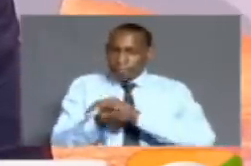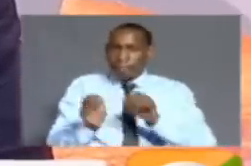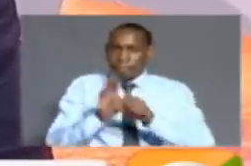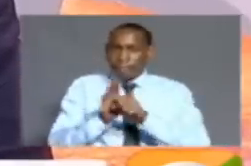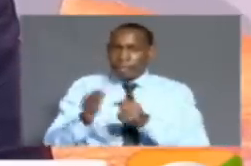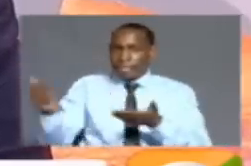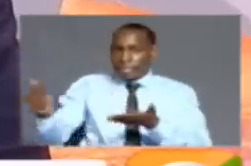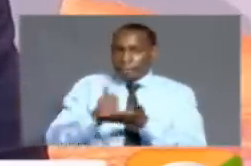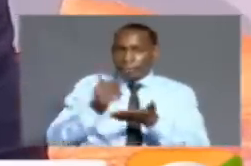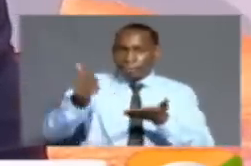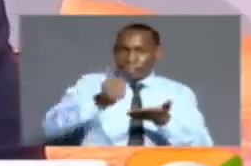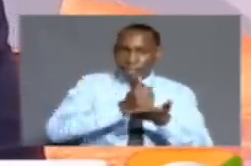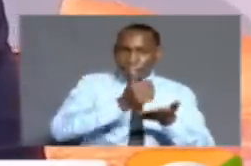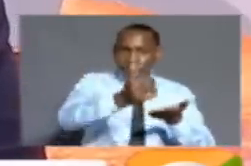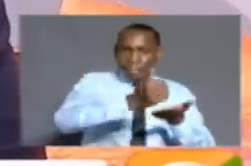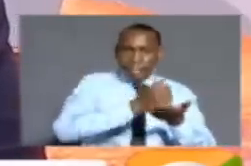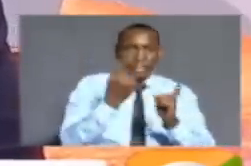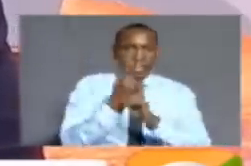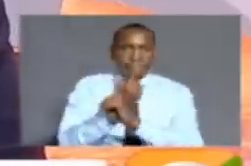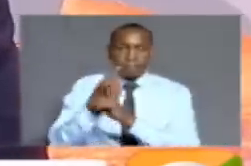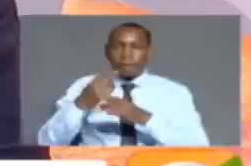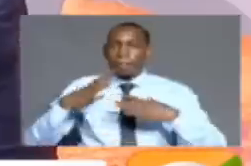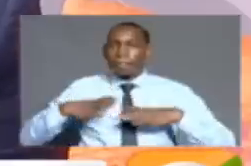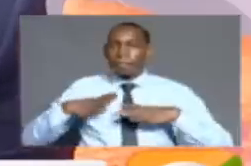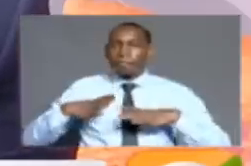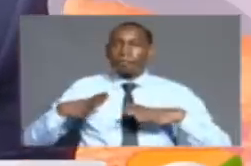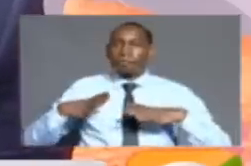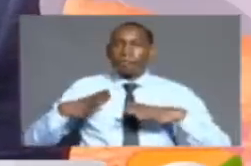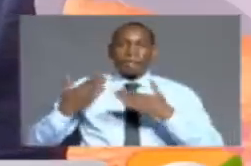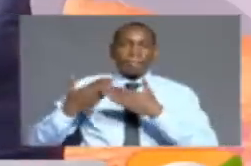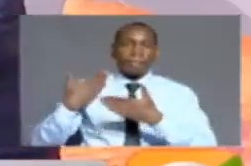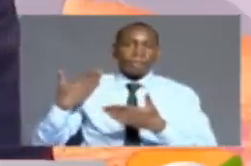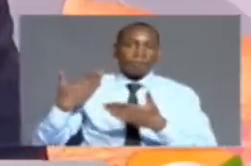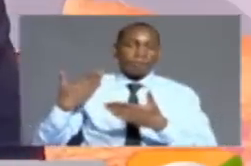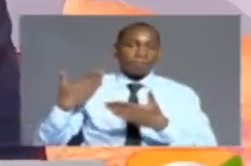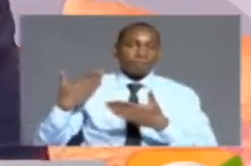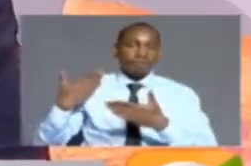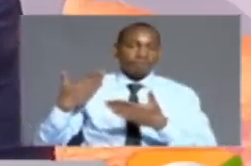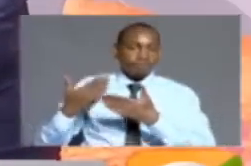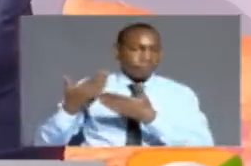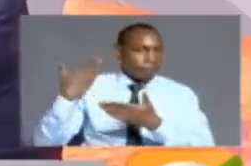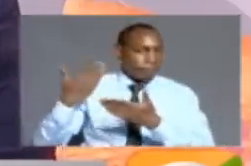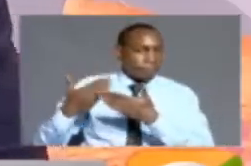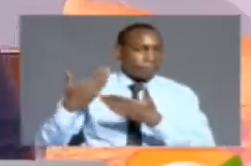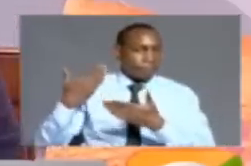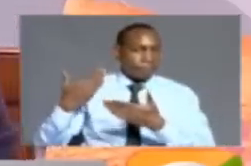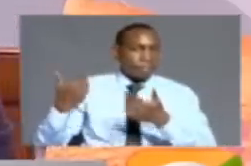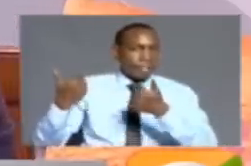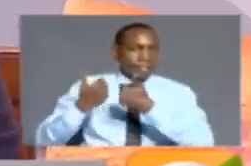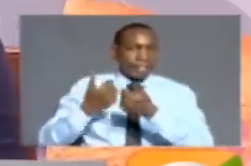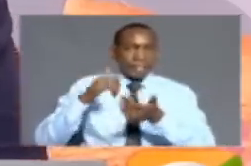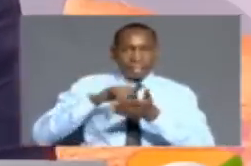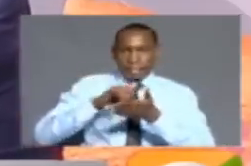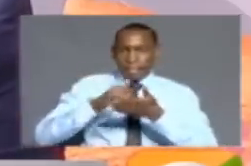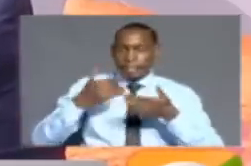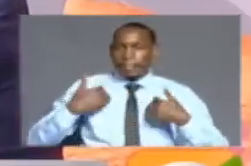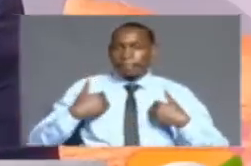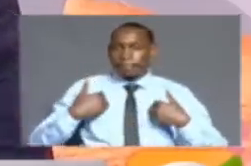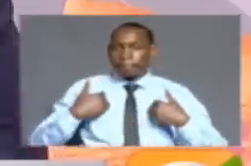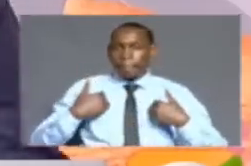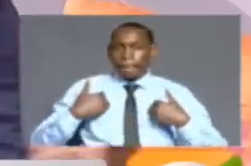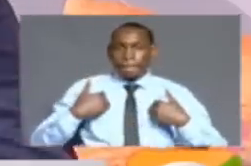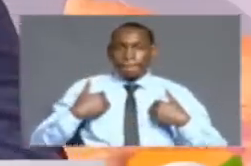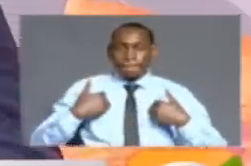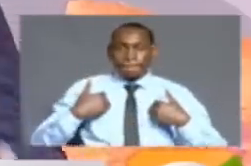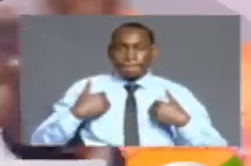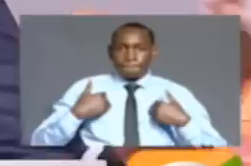being made, given out there. We see people who fought out to be able to make sure that we have, you